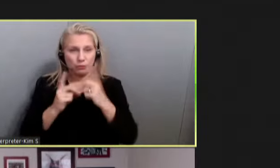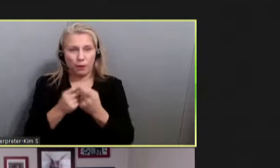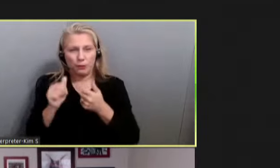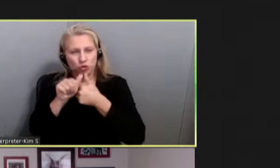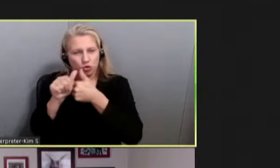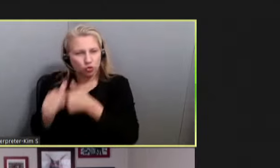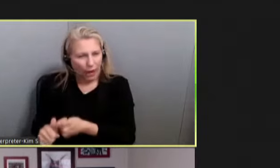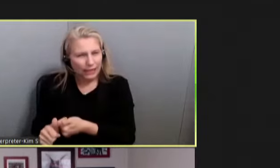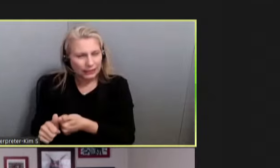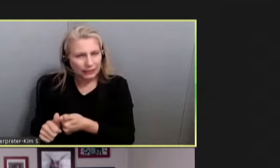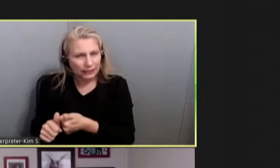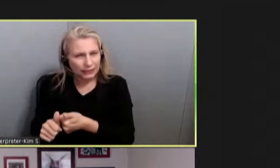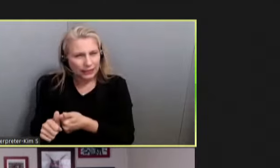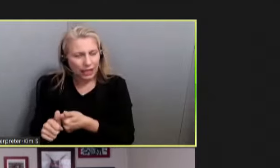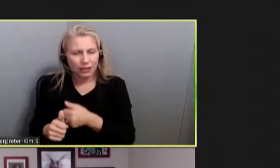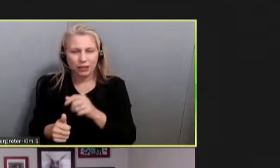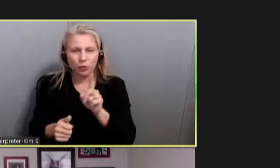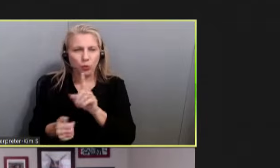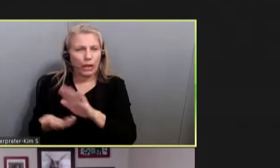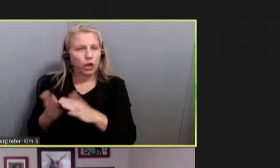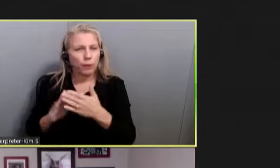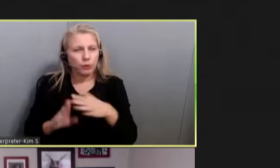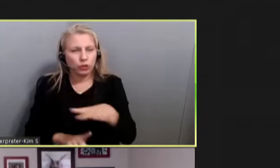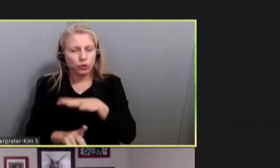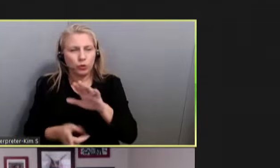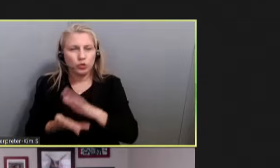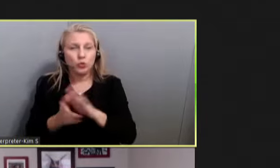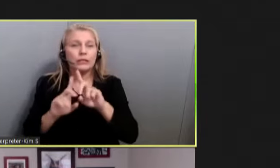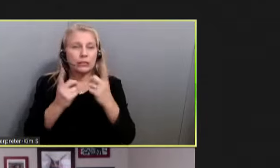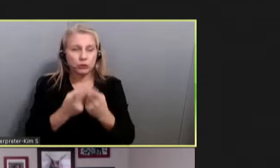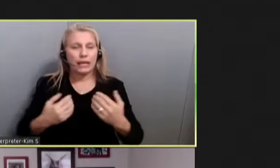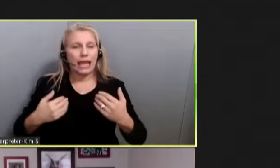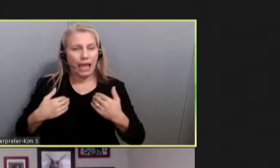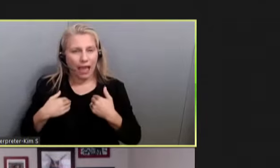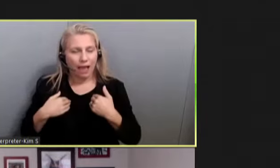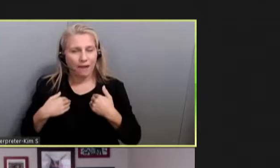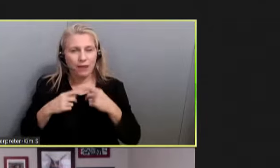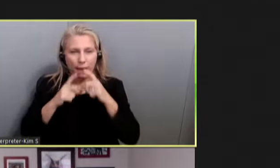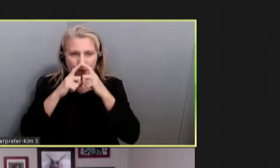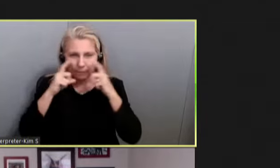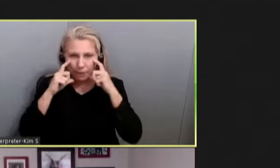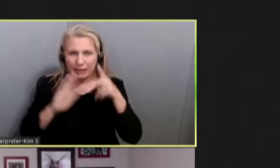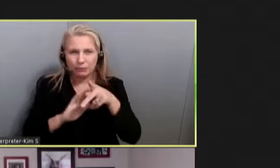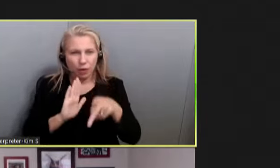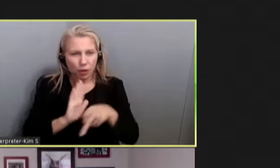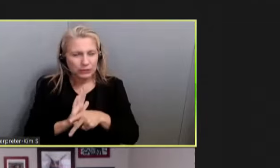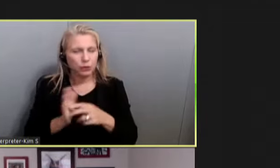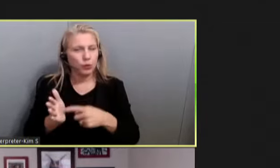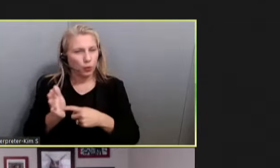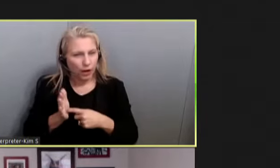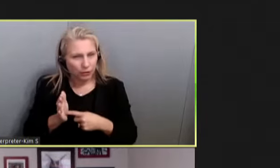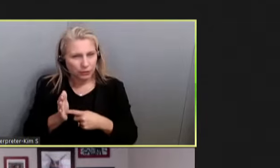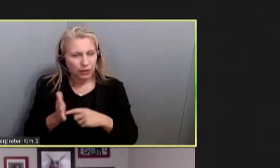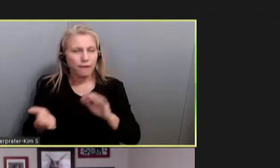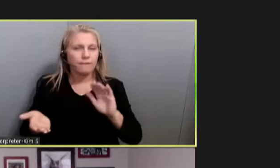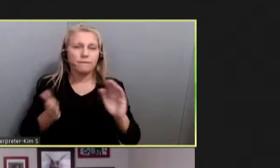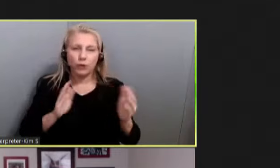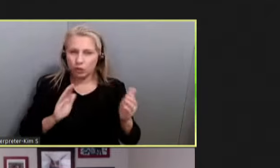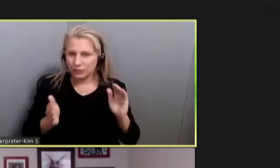tracking communities where school districts have a mask policy or requirement